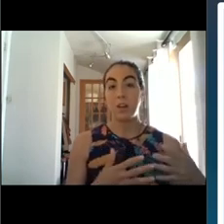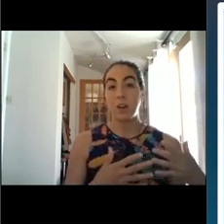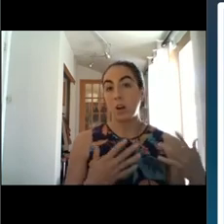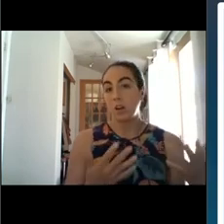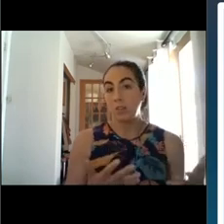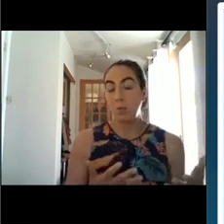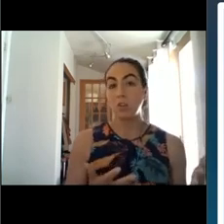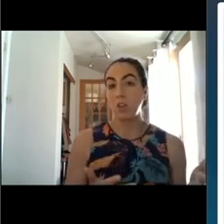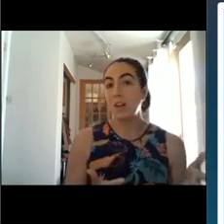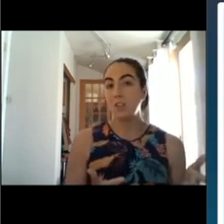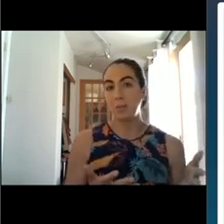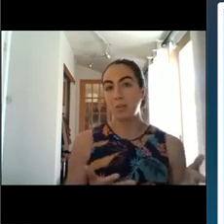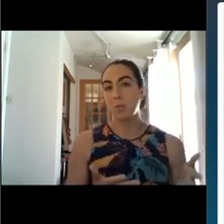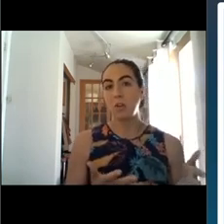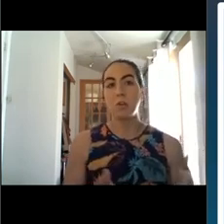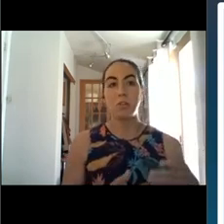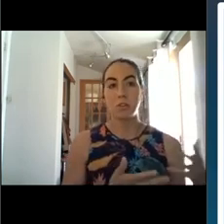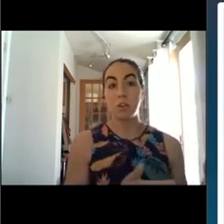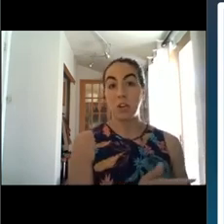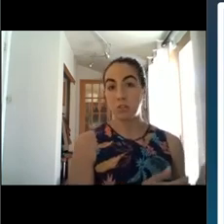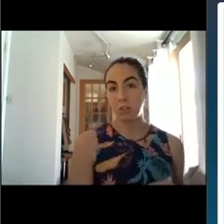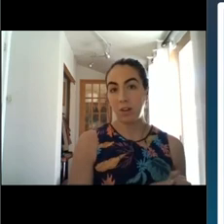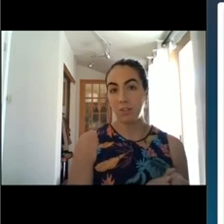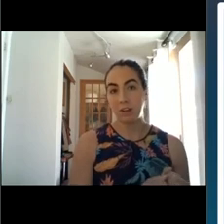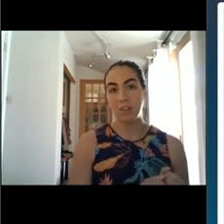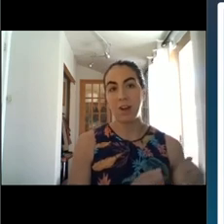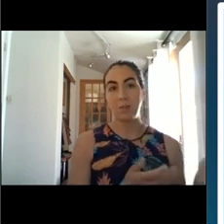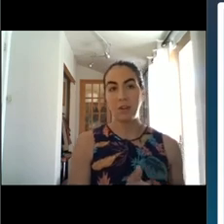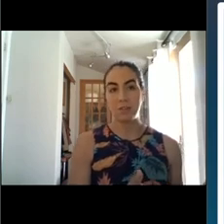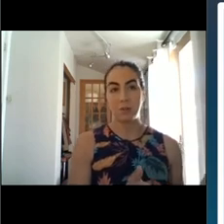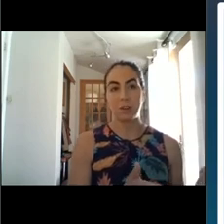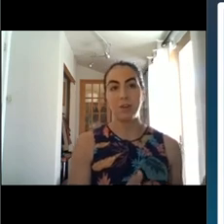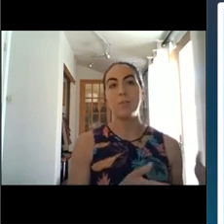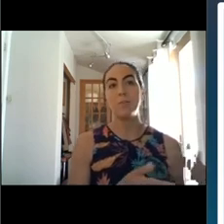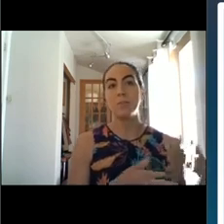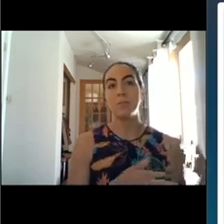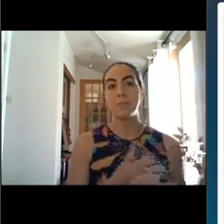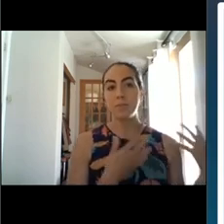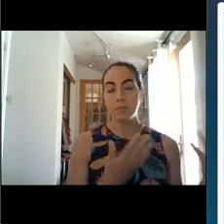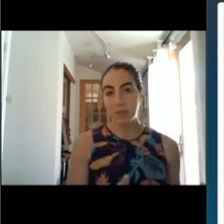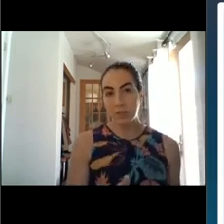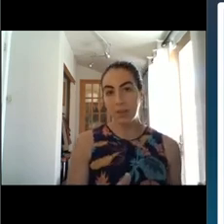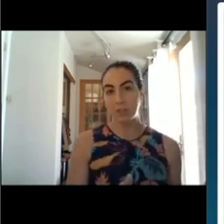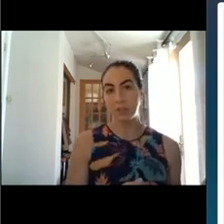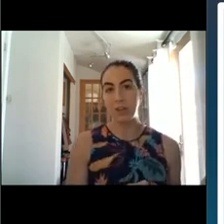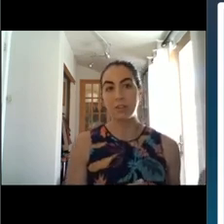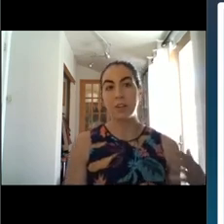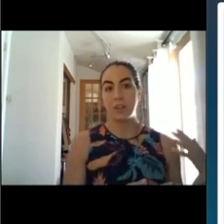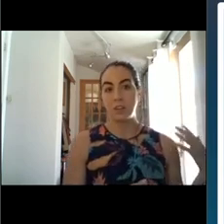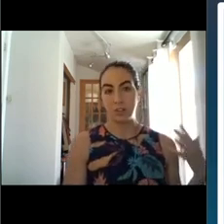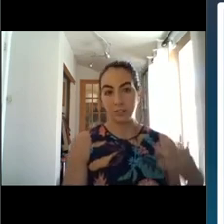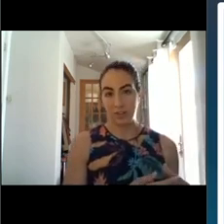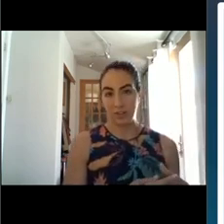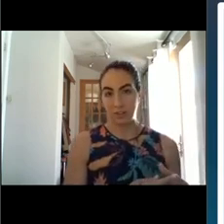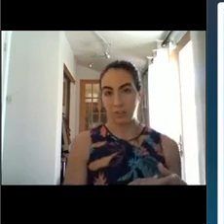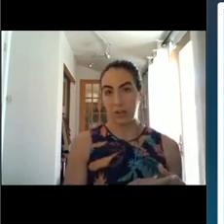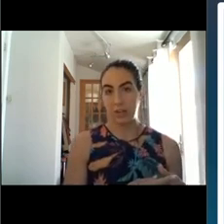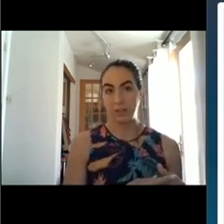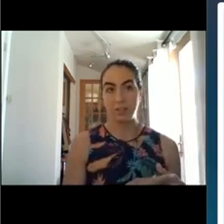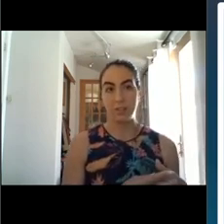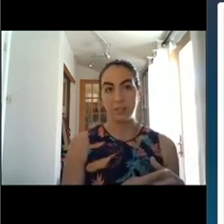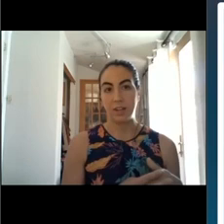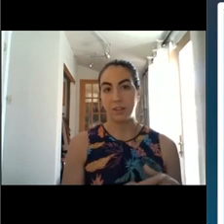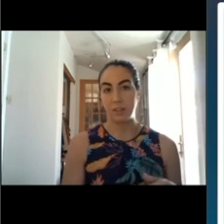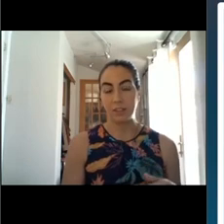cause the gloves are even more challenging. Cause what are you going to do? You're going to change your gloves every time you give someone a cue, right? It makes more sense to just